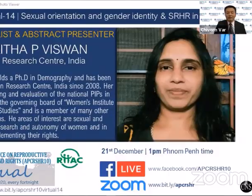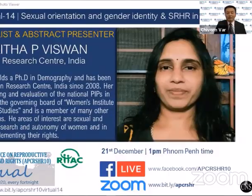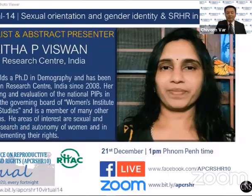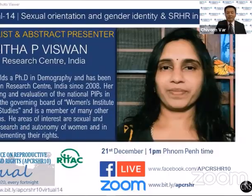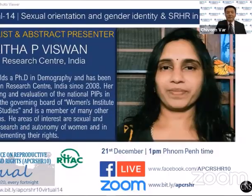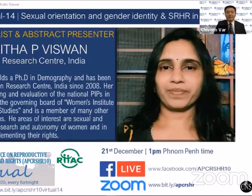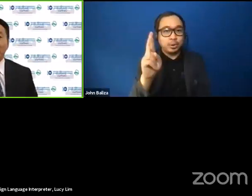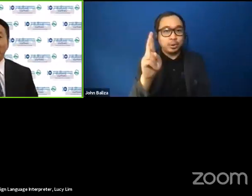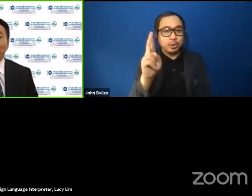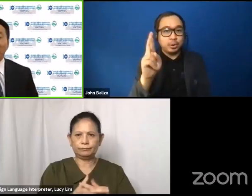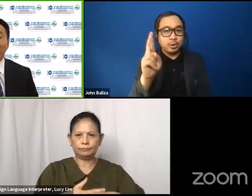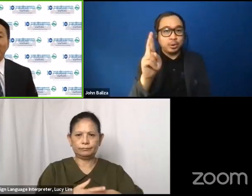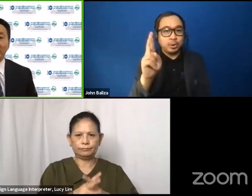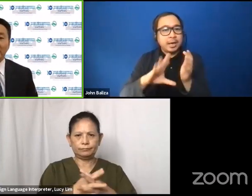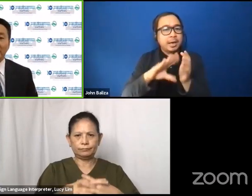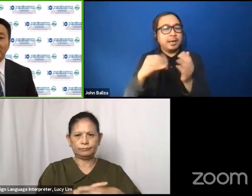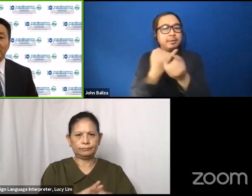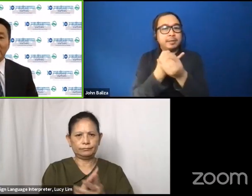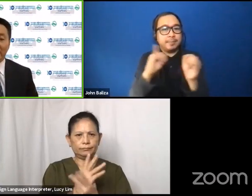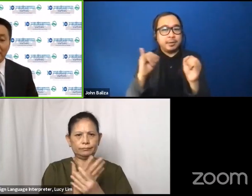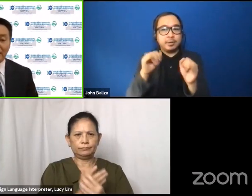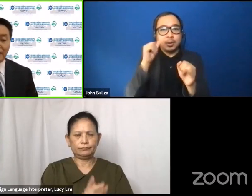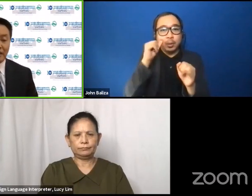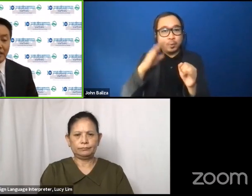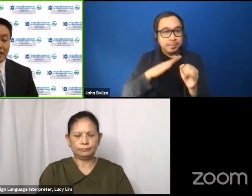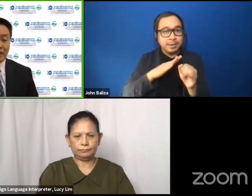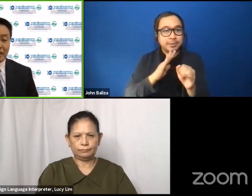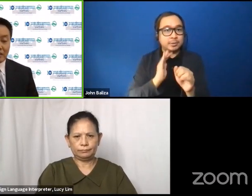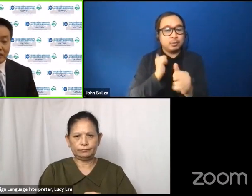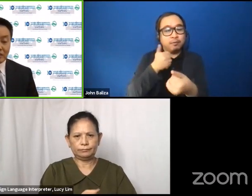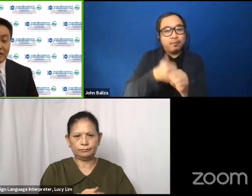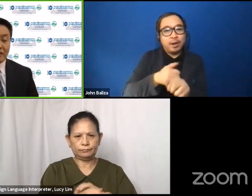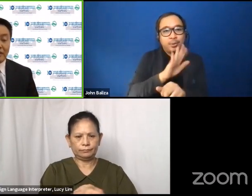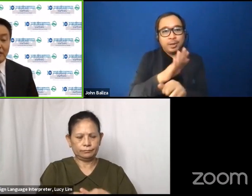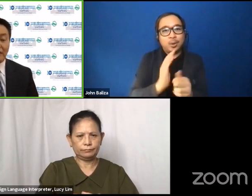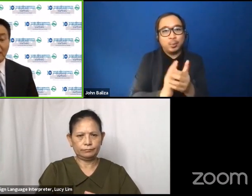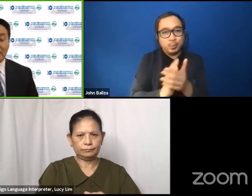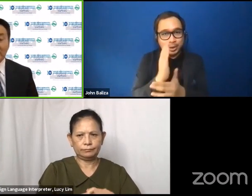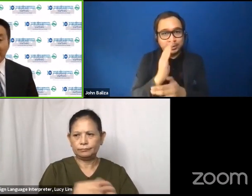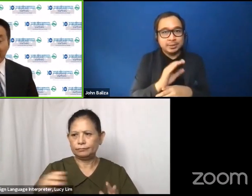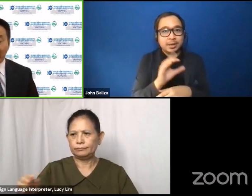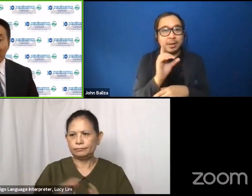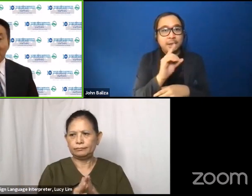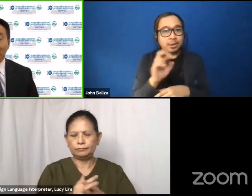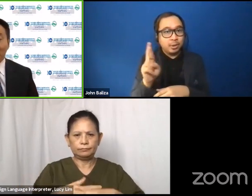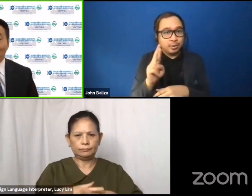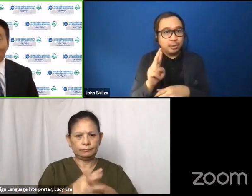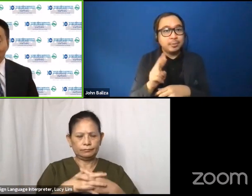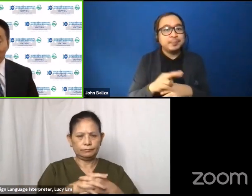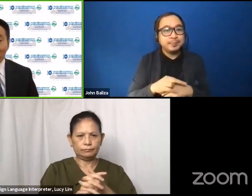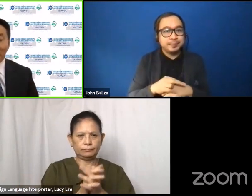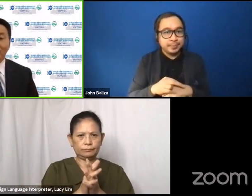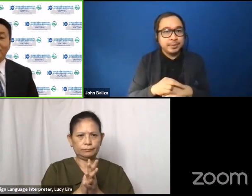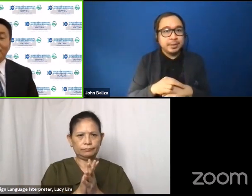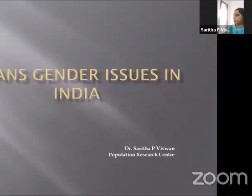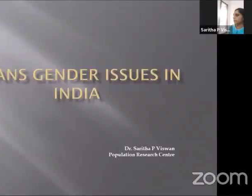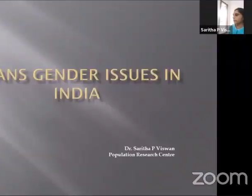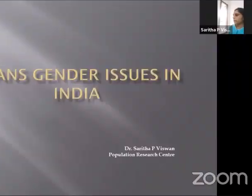of women and in implementing their rights. Dr. Svifan, the floor over to